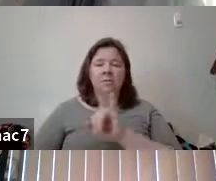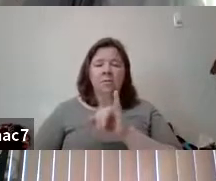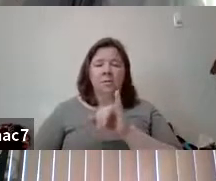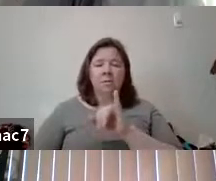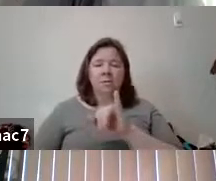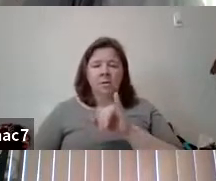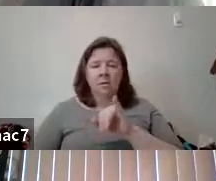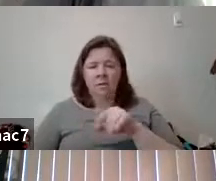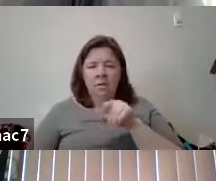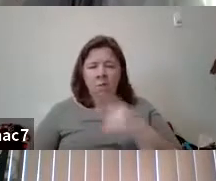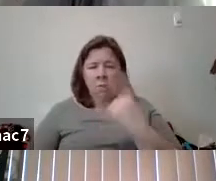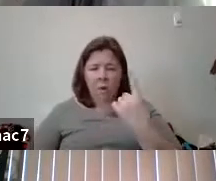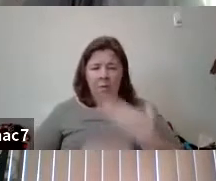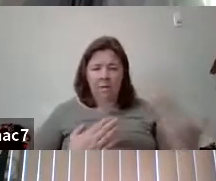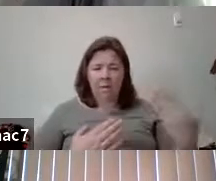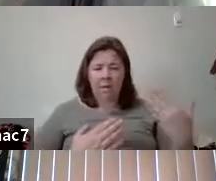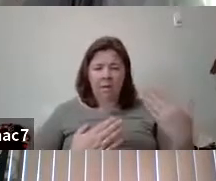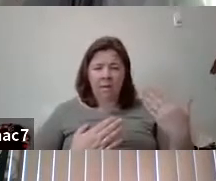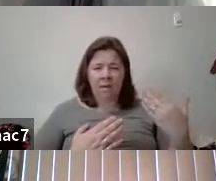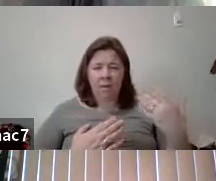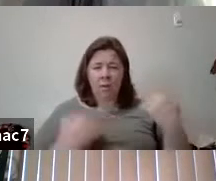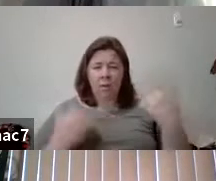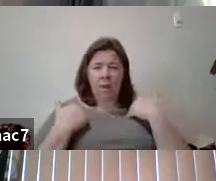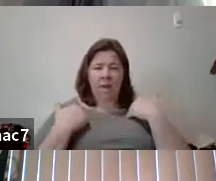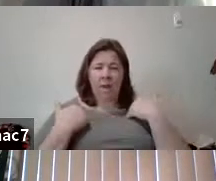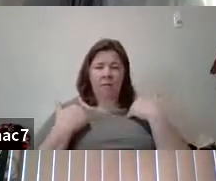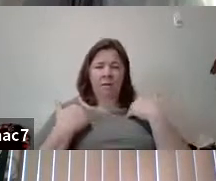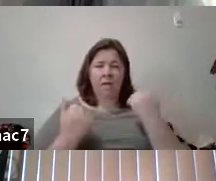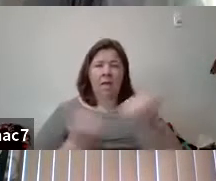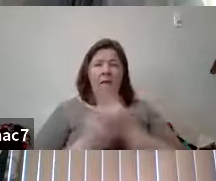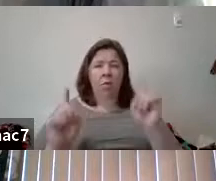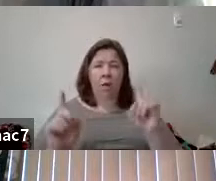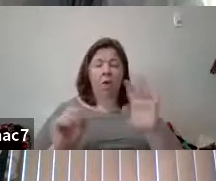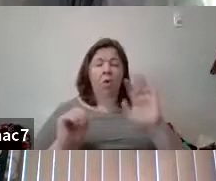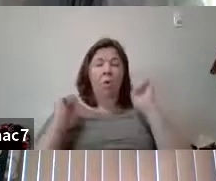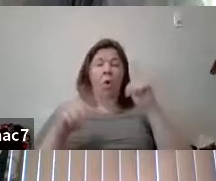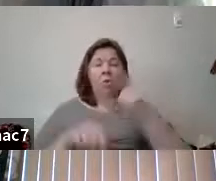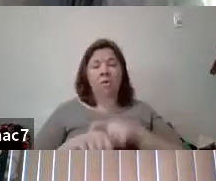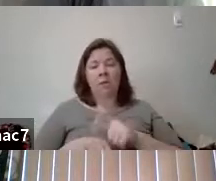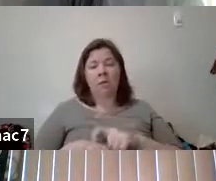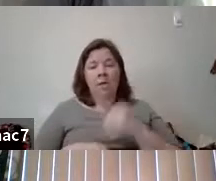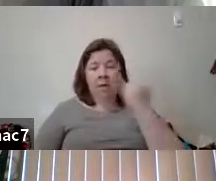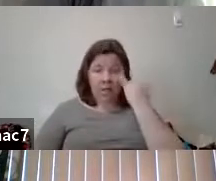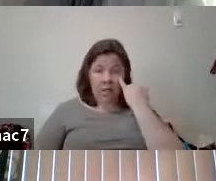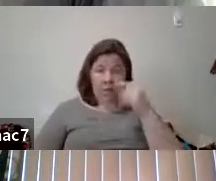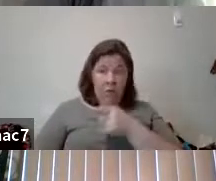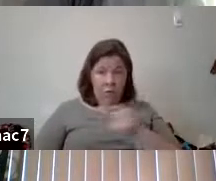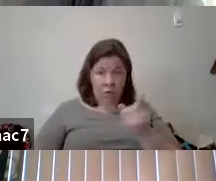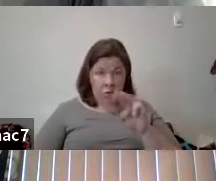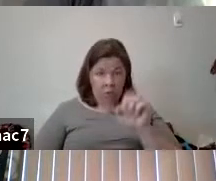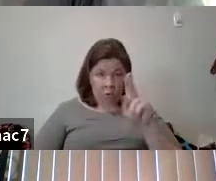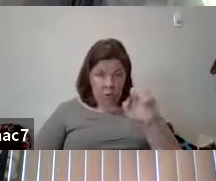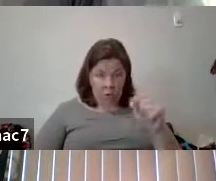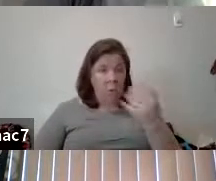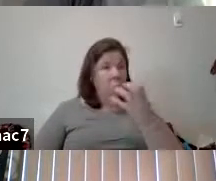of the premises we have is be everywhere all the time. And so if you're marketing and you want to get the